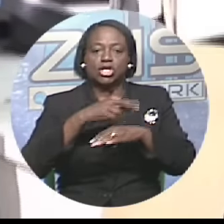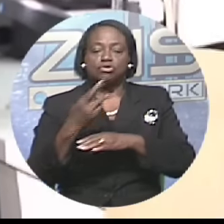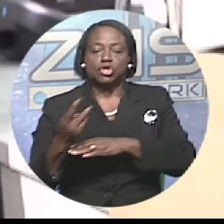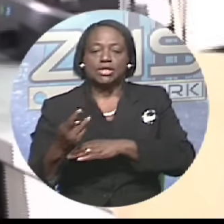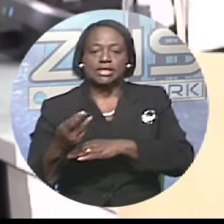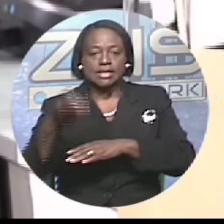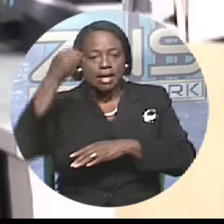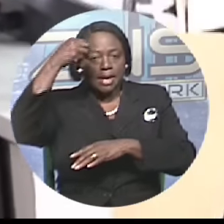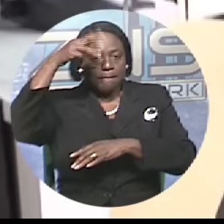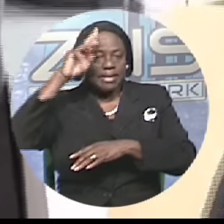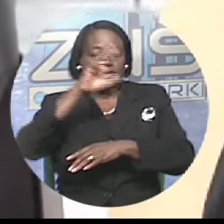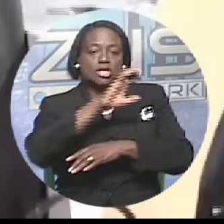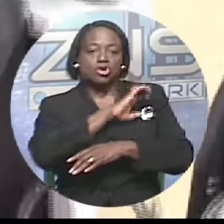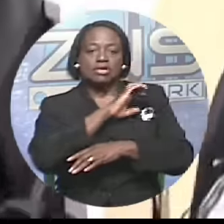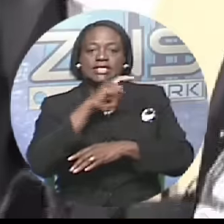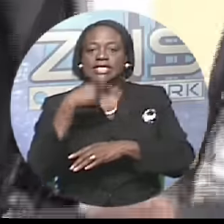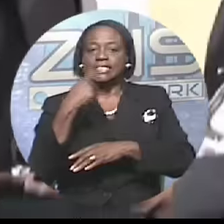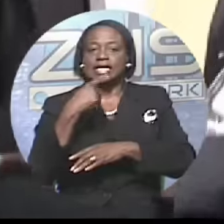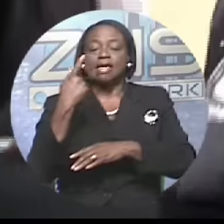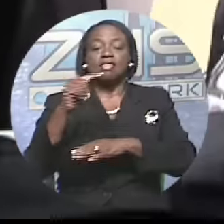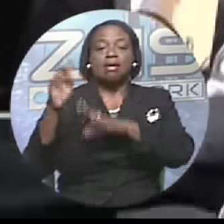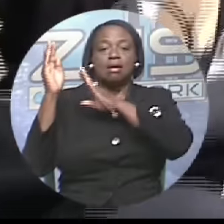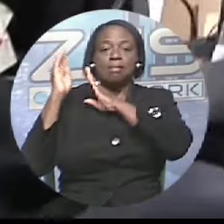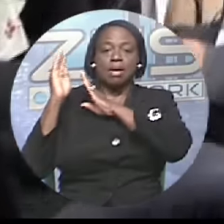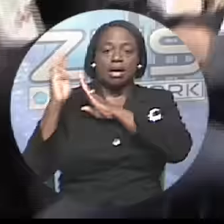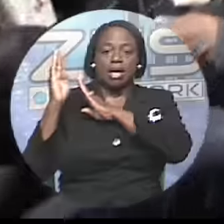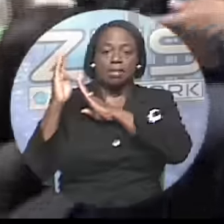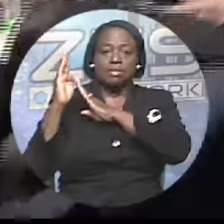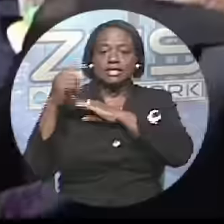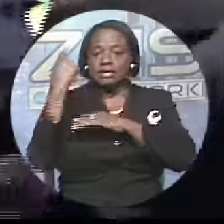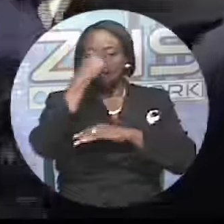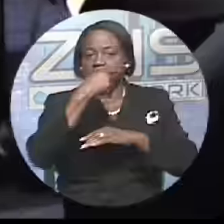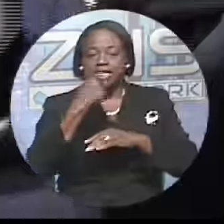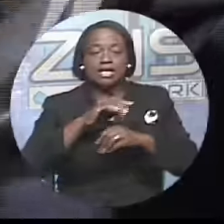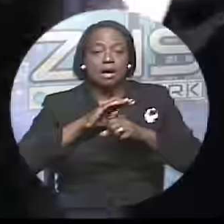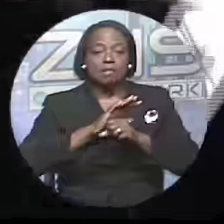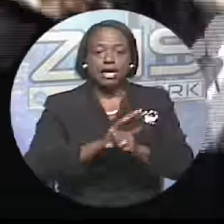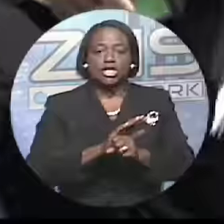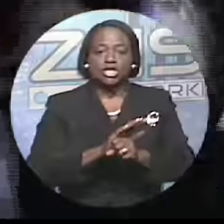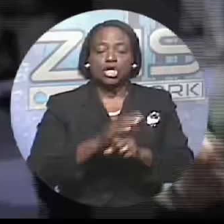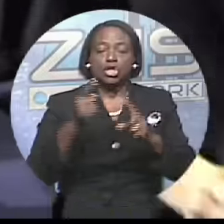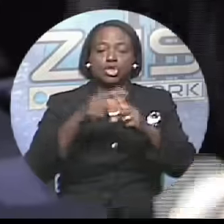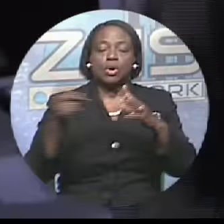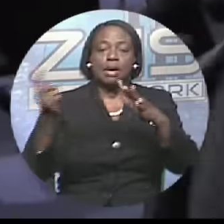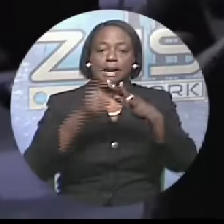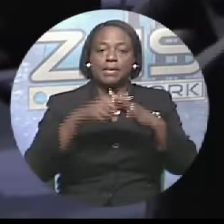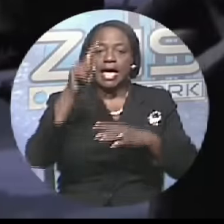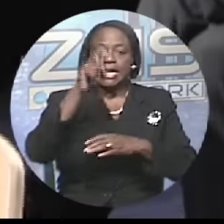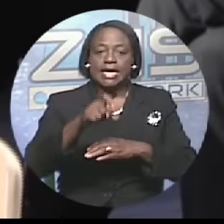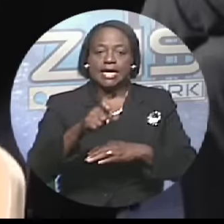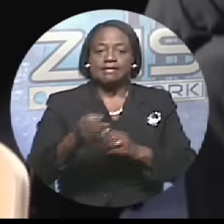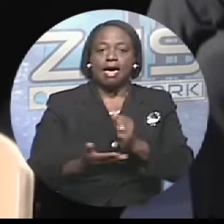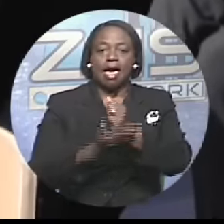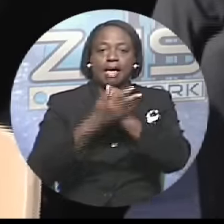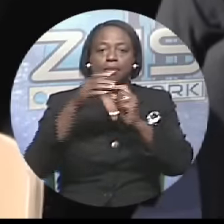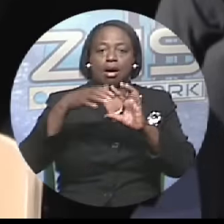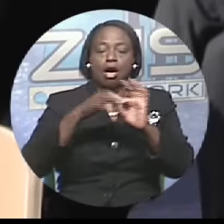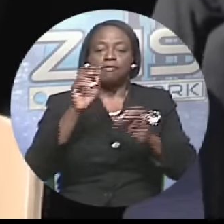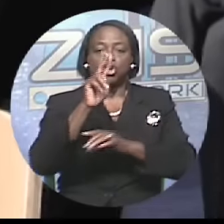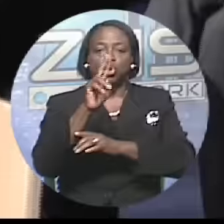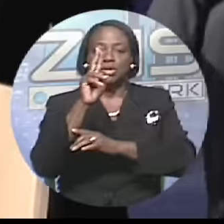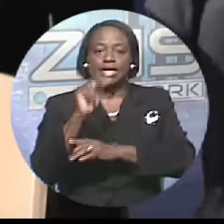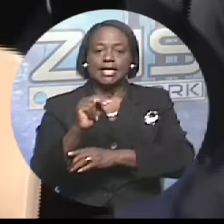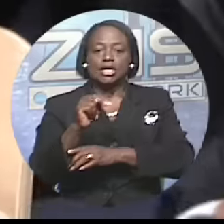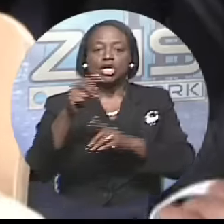outlined that the Bahamas faces mounting international pressure to comply, but will need the assistance of the United Nations to achieve, as